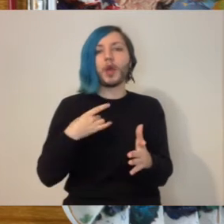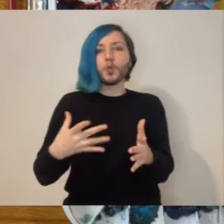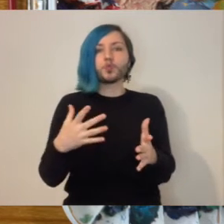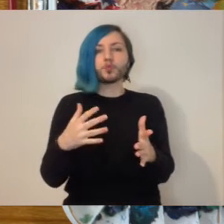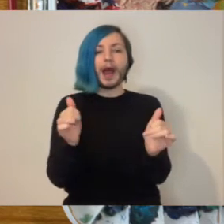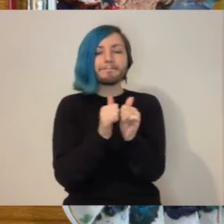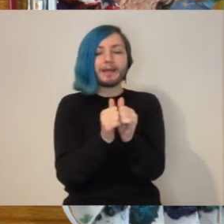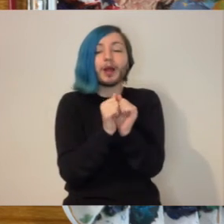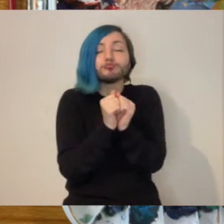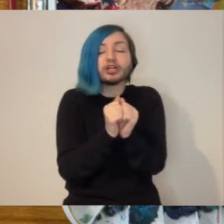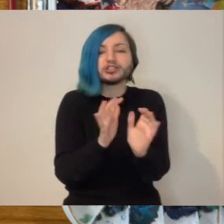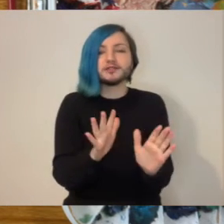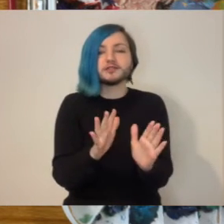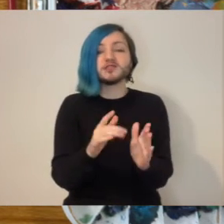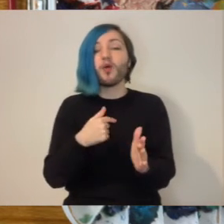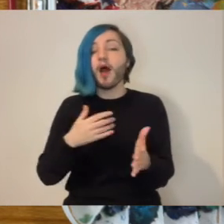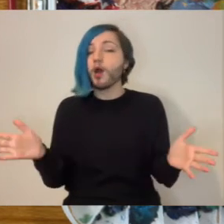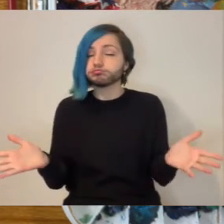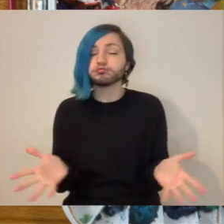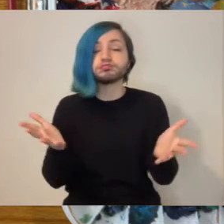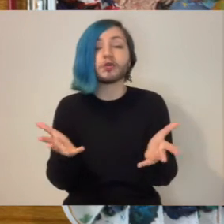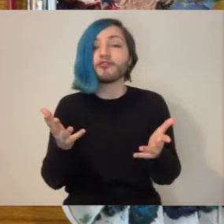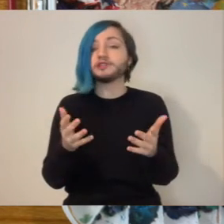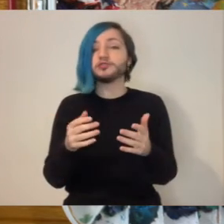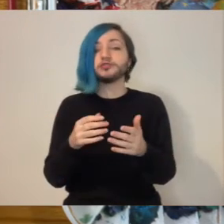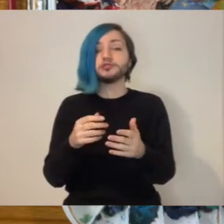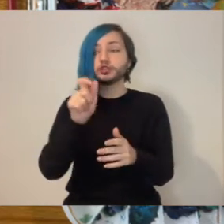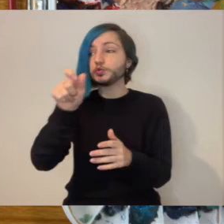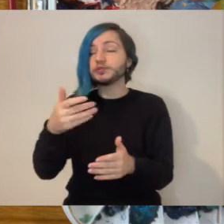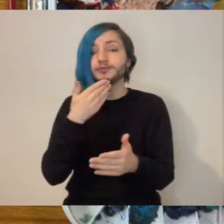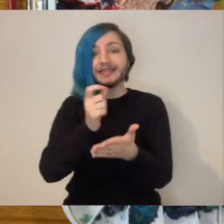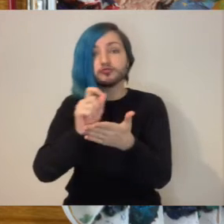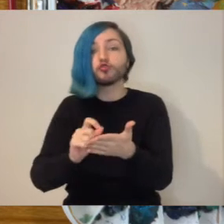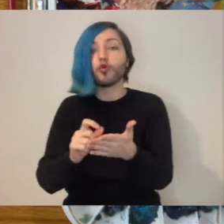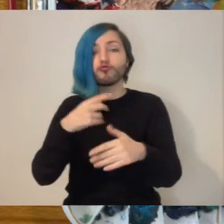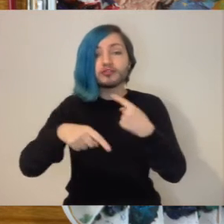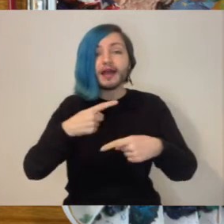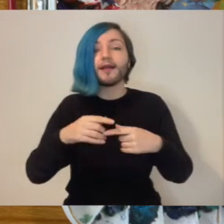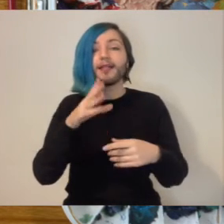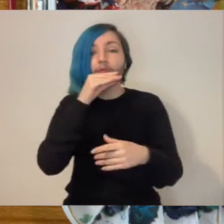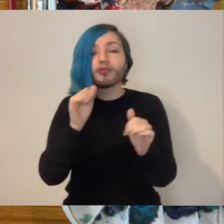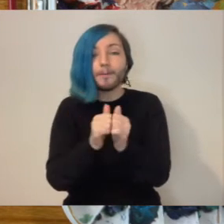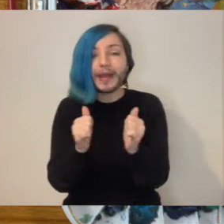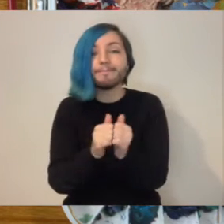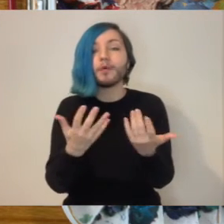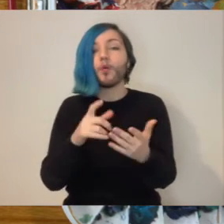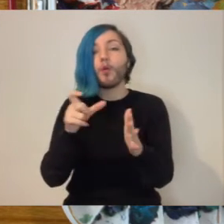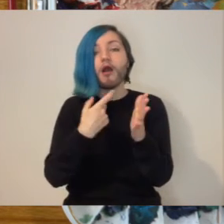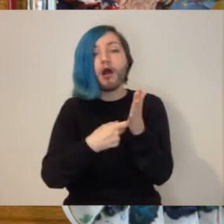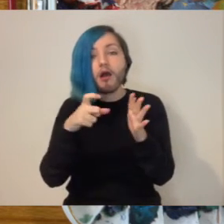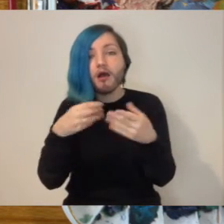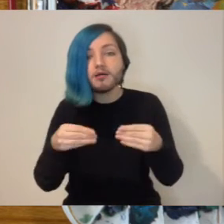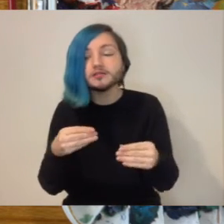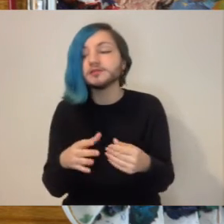I do encourage students to draw on recycled brown paper, and cardboard. And